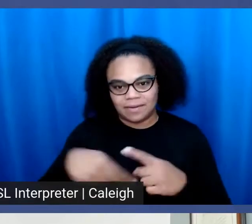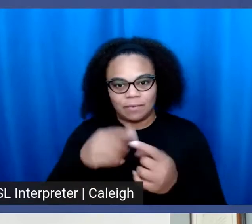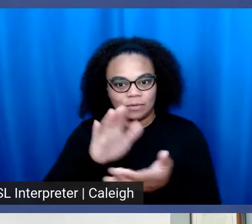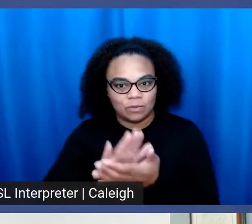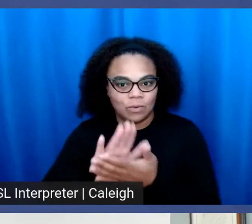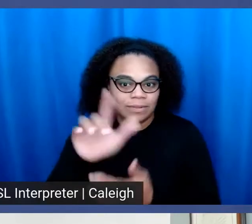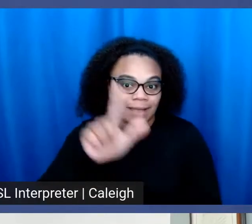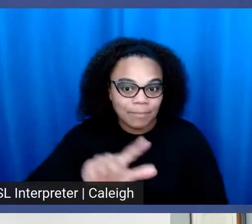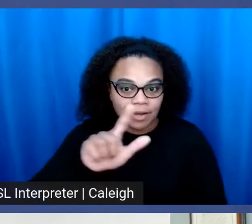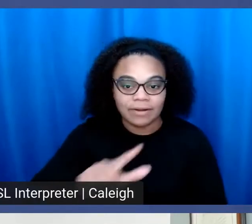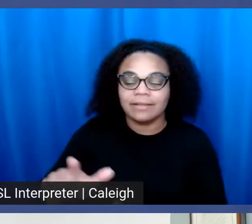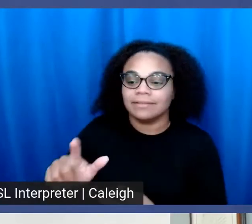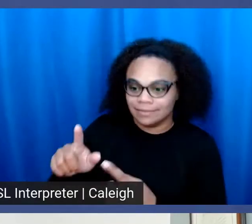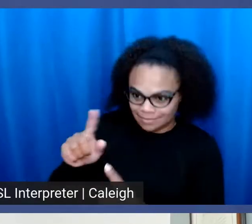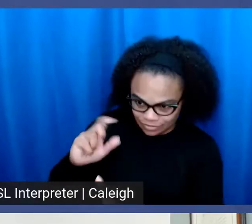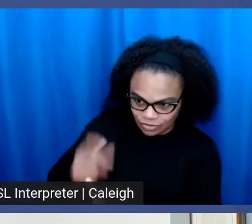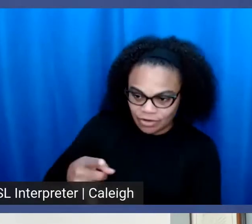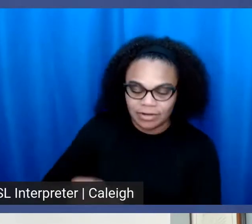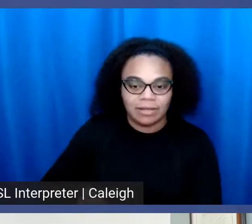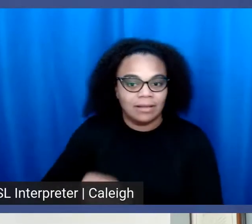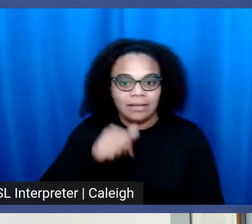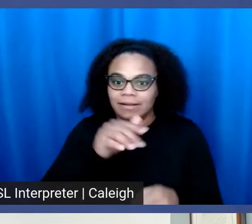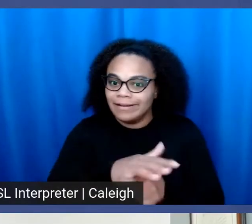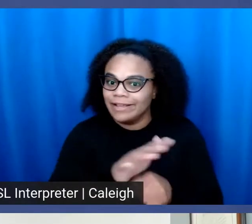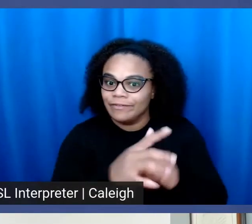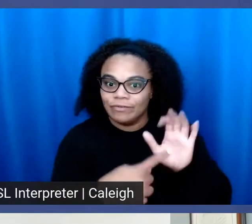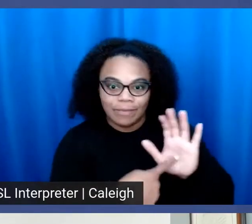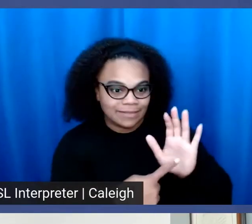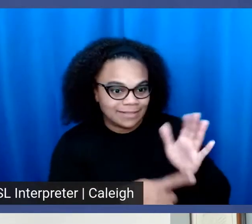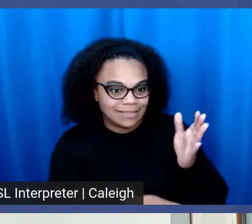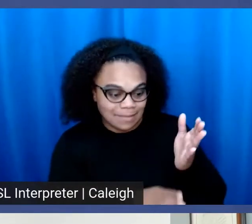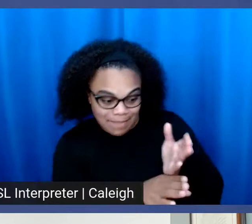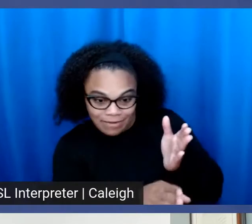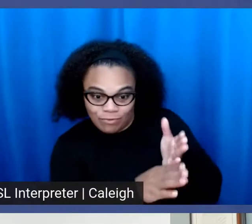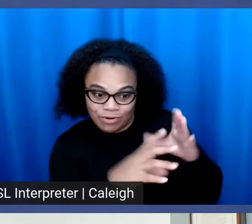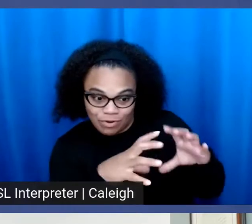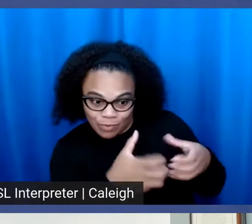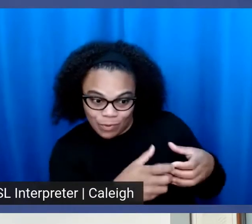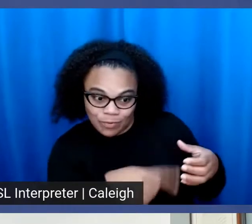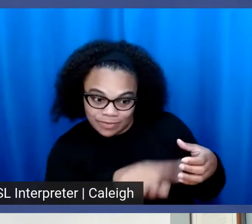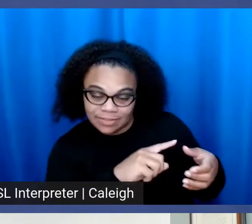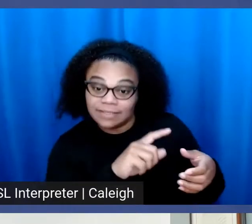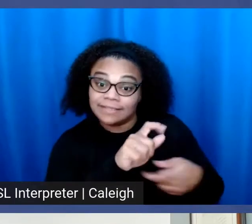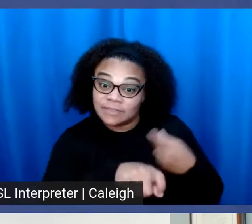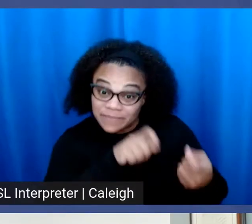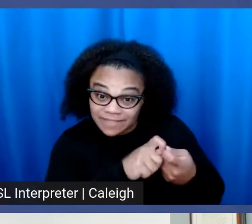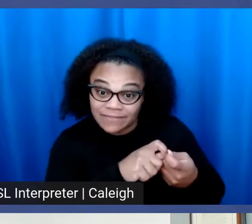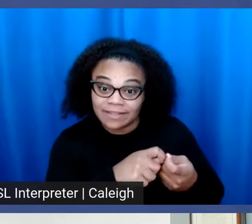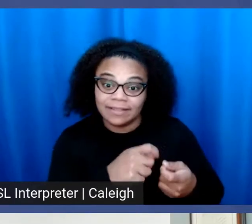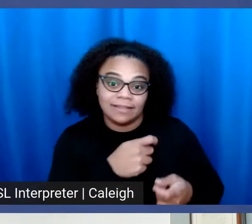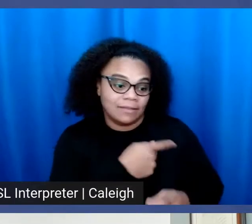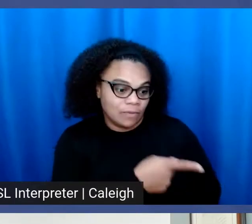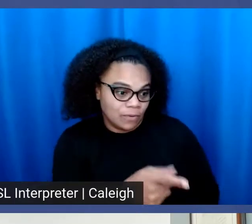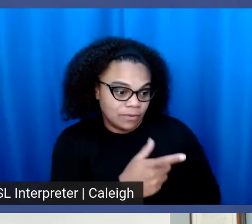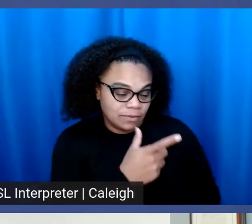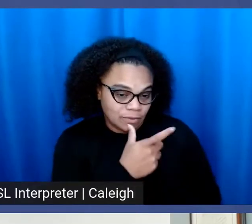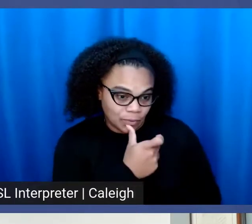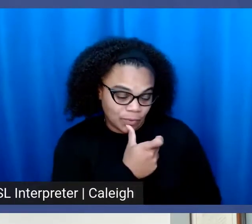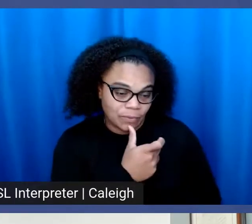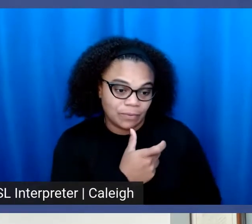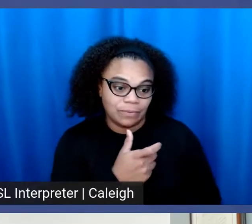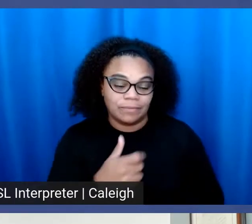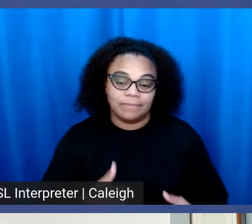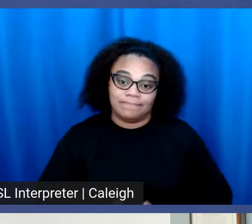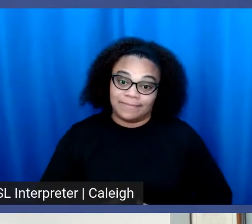soft targets, underrepresented minorities, particularly folks who are